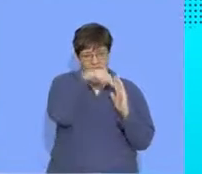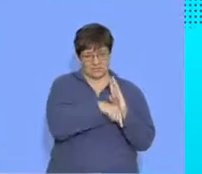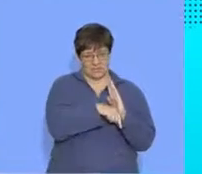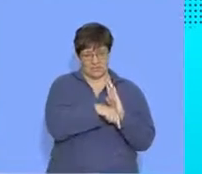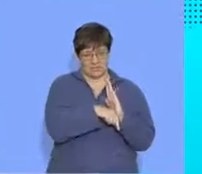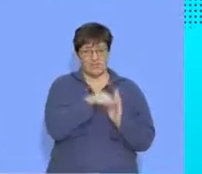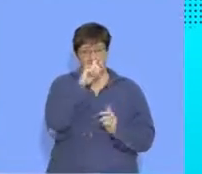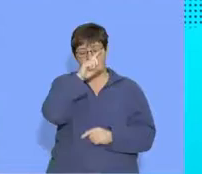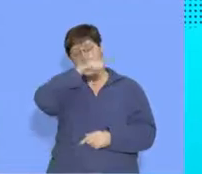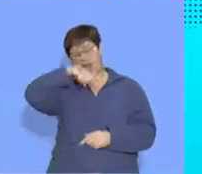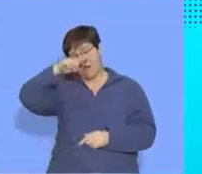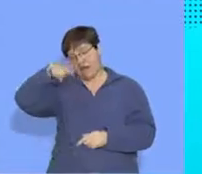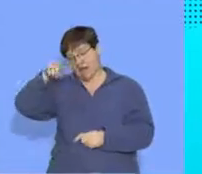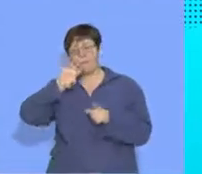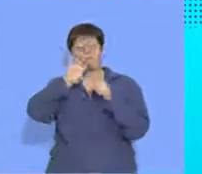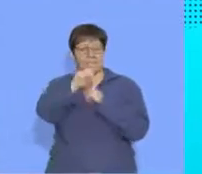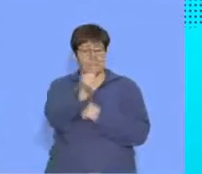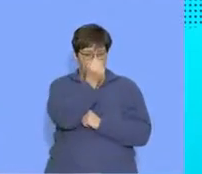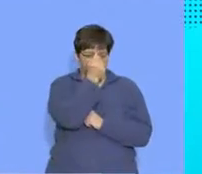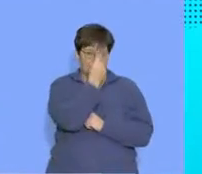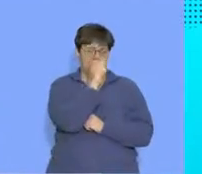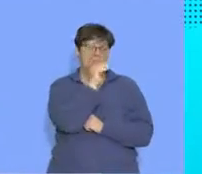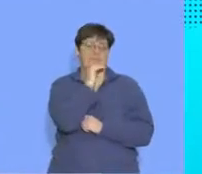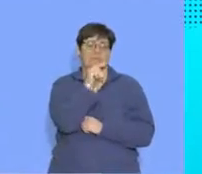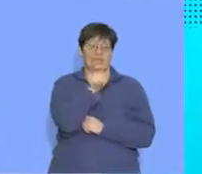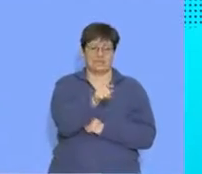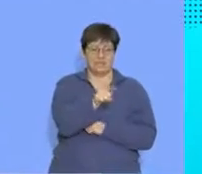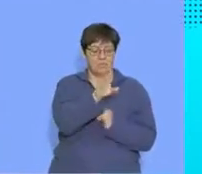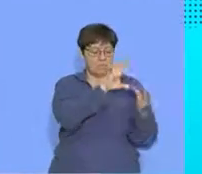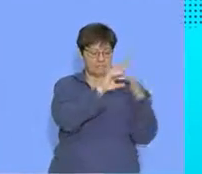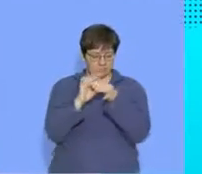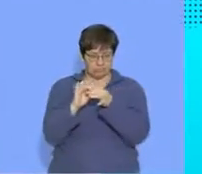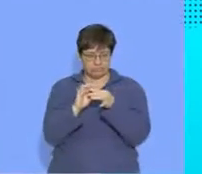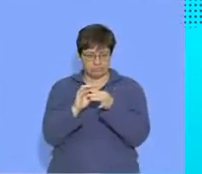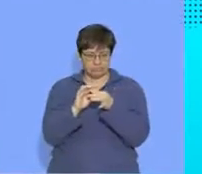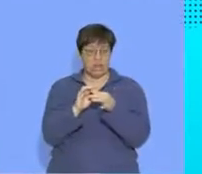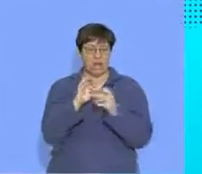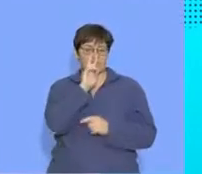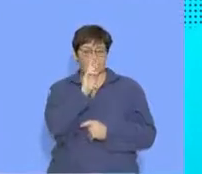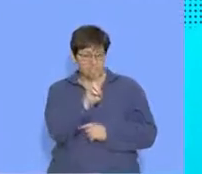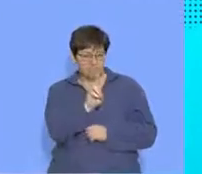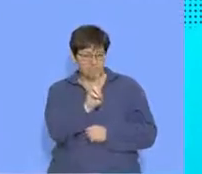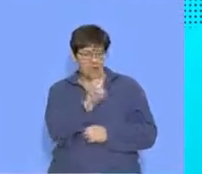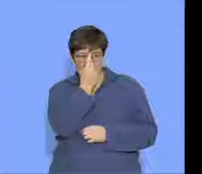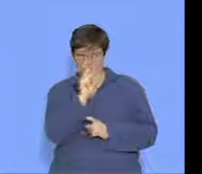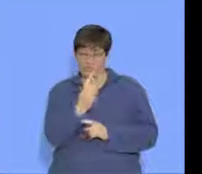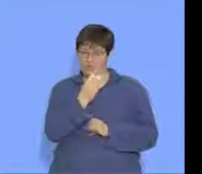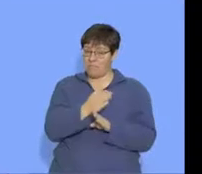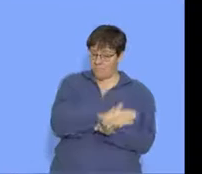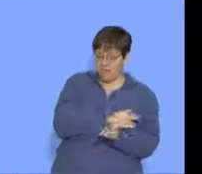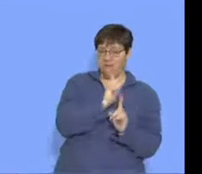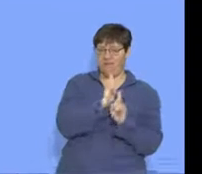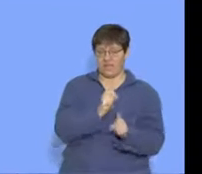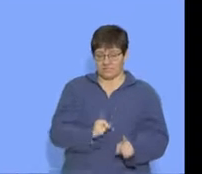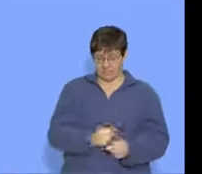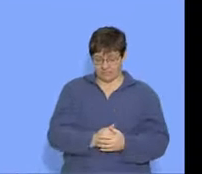a trend in that graph, that you understand and try and link the correlationship. So let's try and do that before we get into the questions. And so